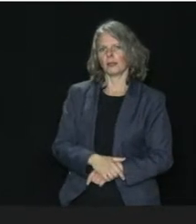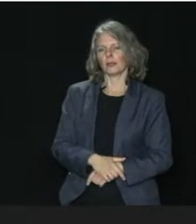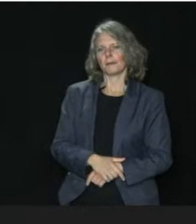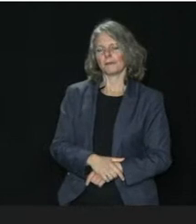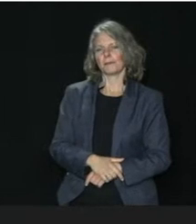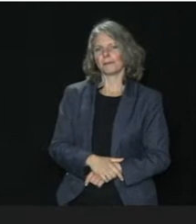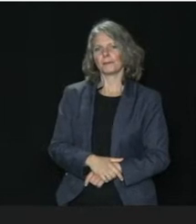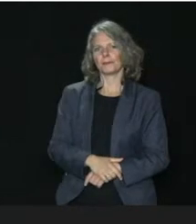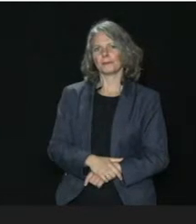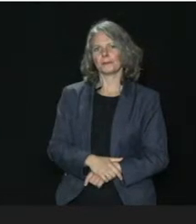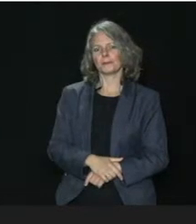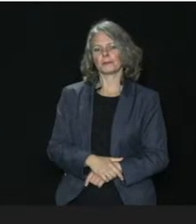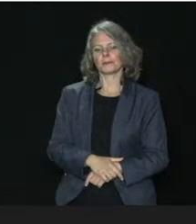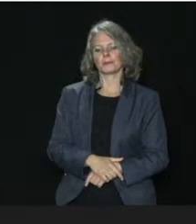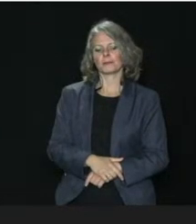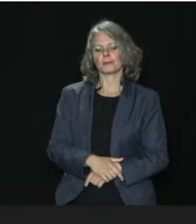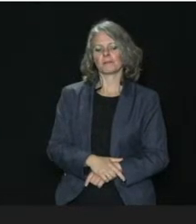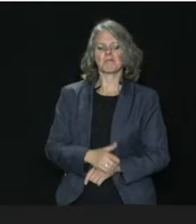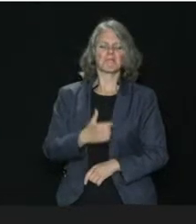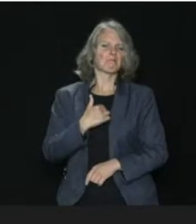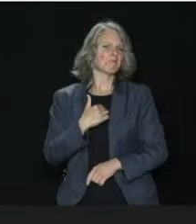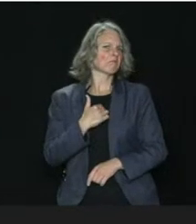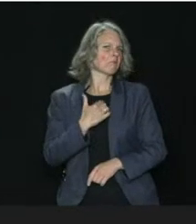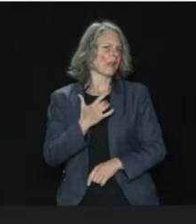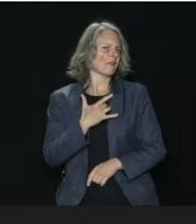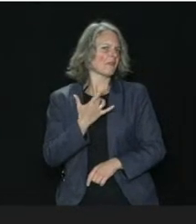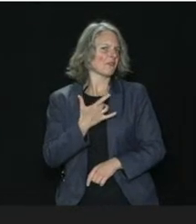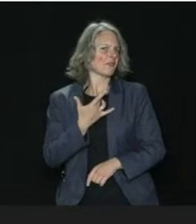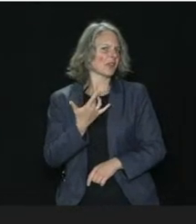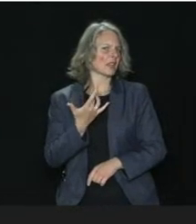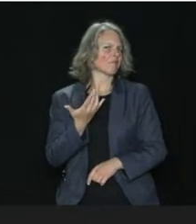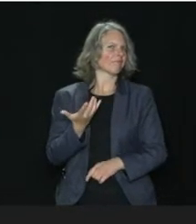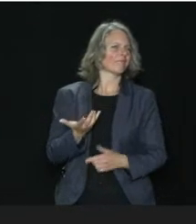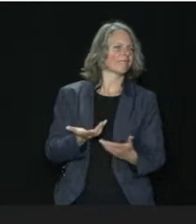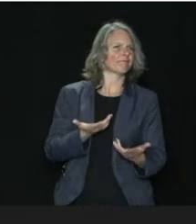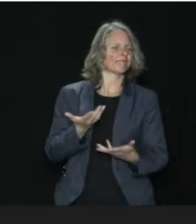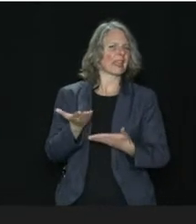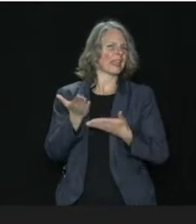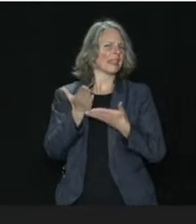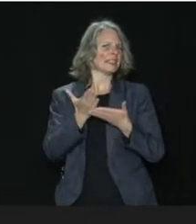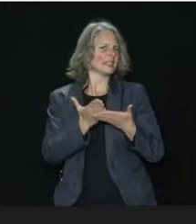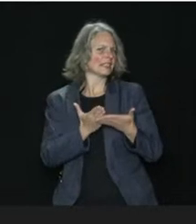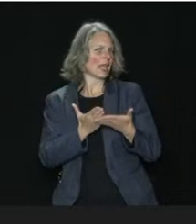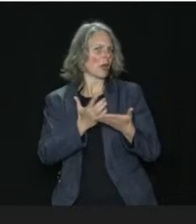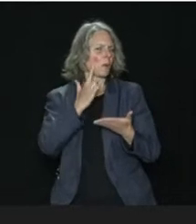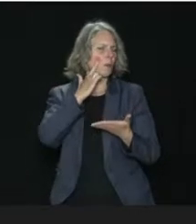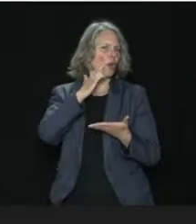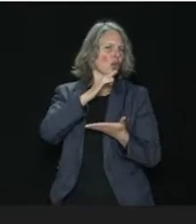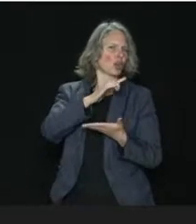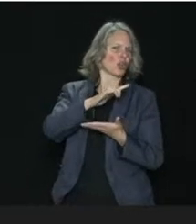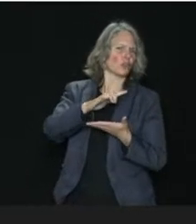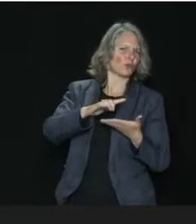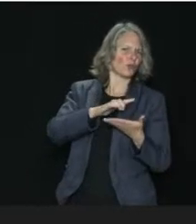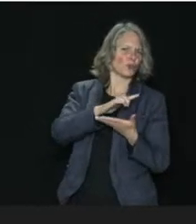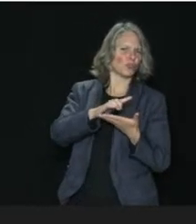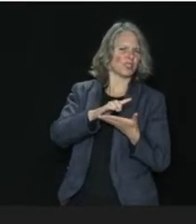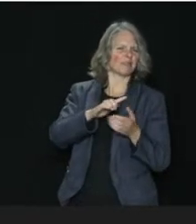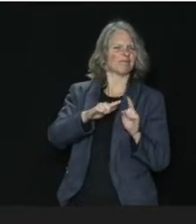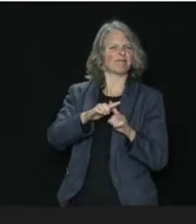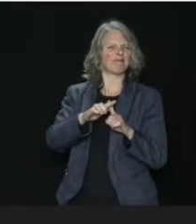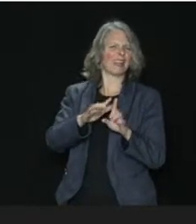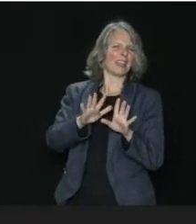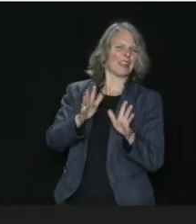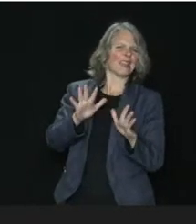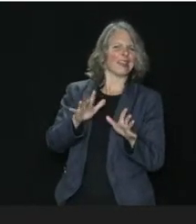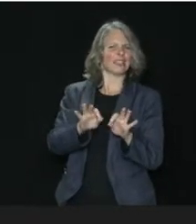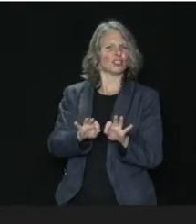seems that maybe some of this confusion is less important, given that the vast majority